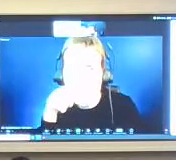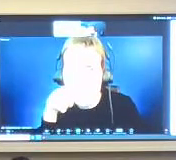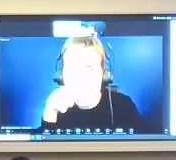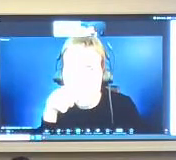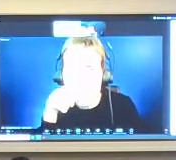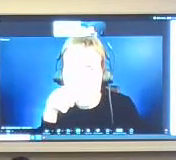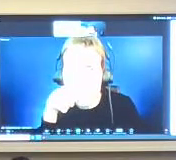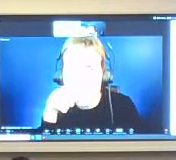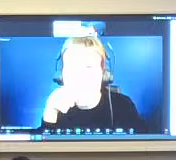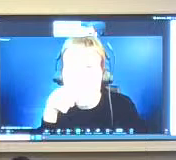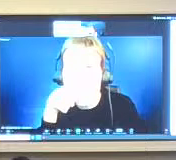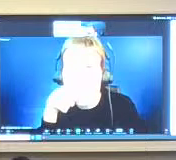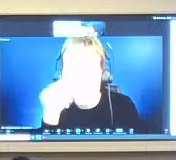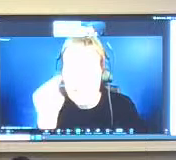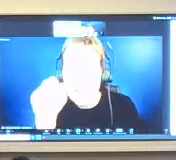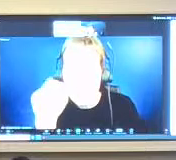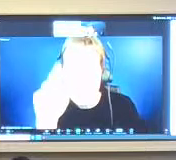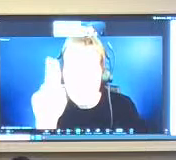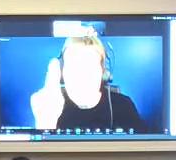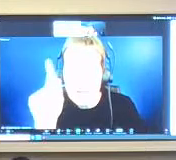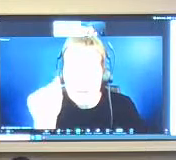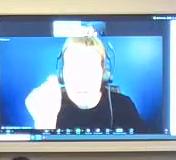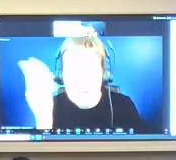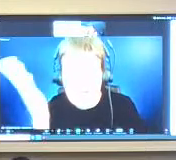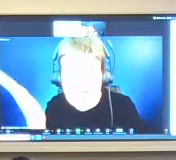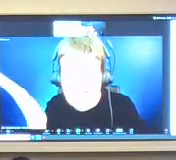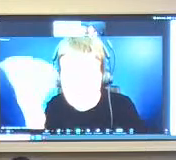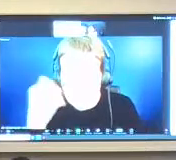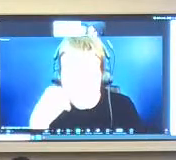Mark has something else to say. Yes.